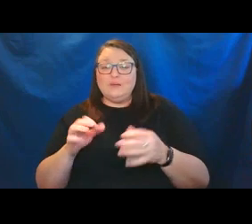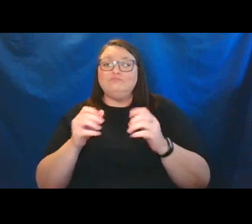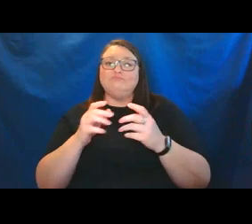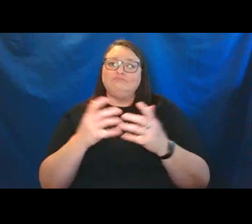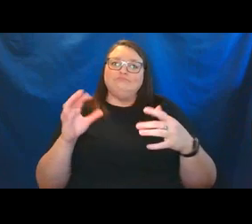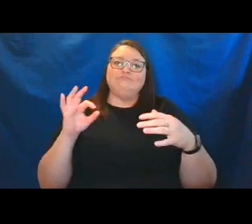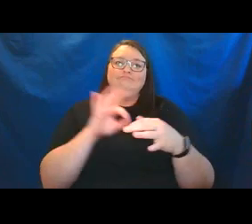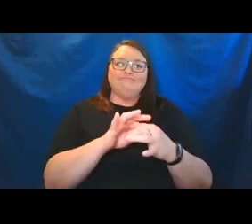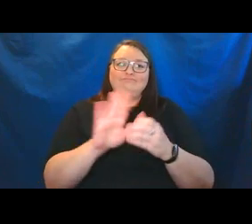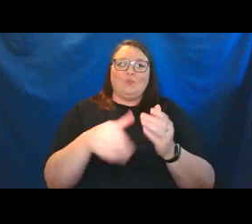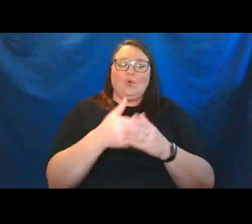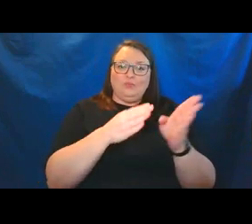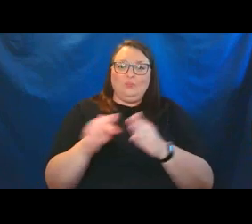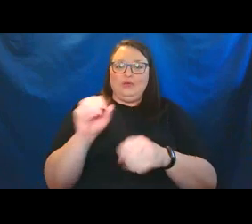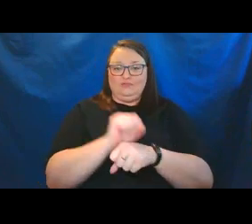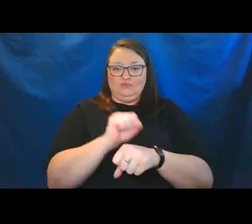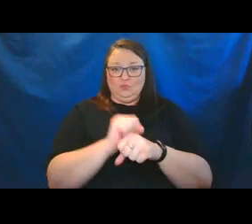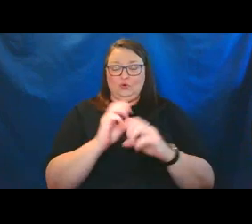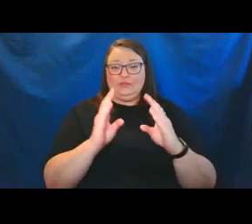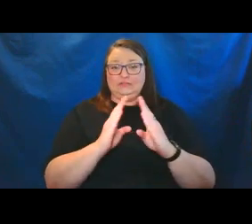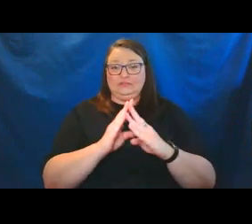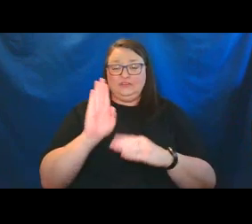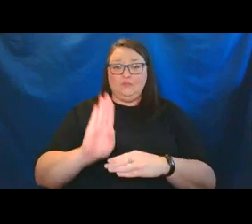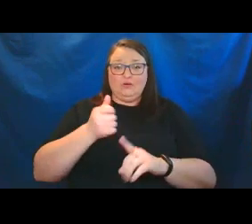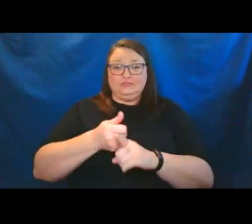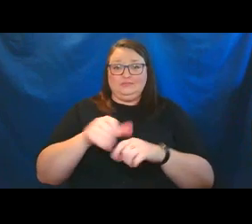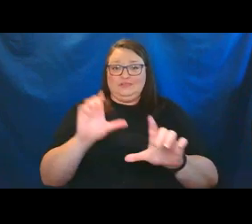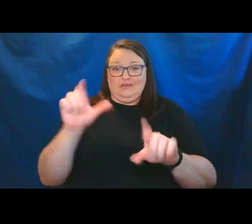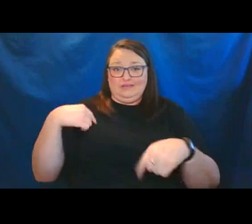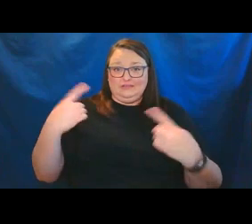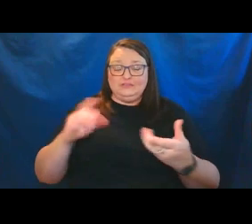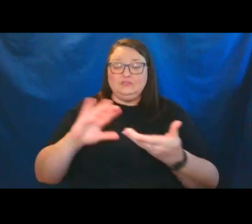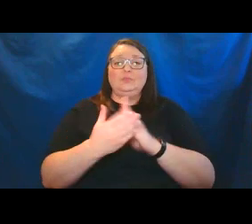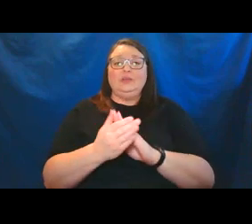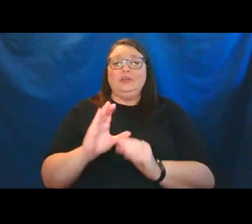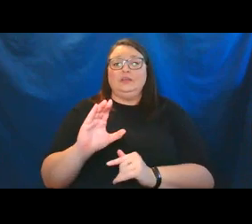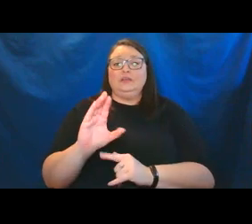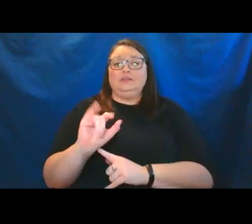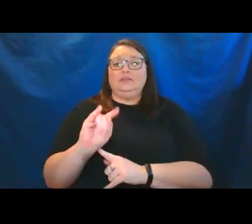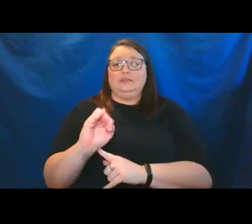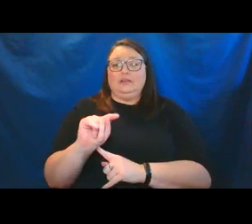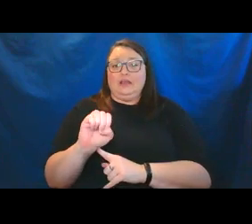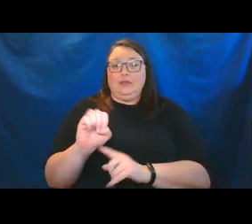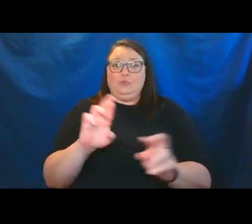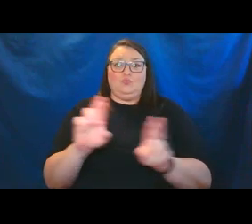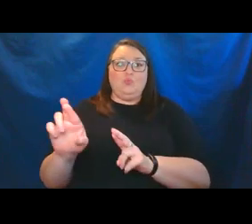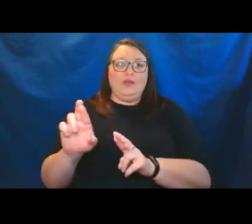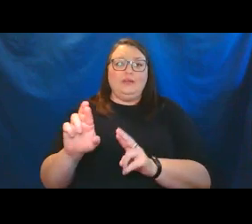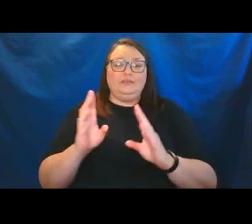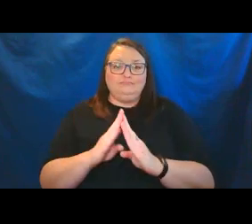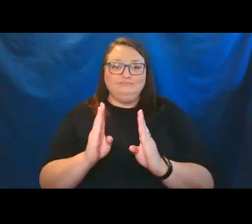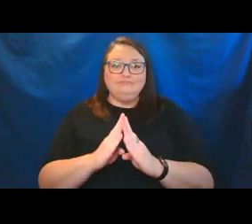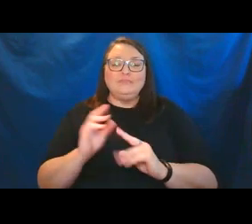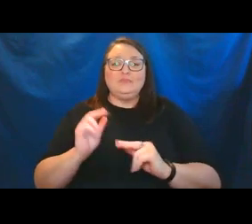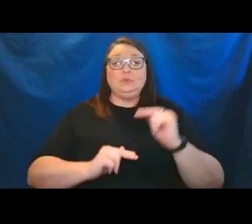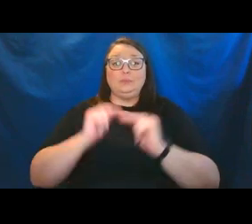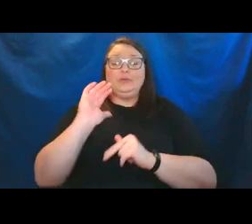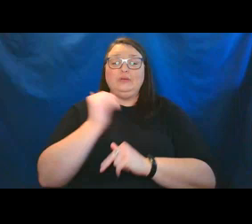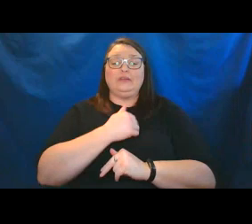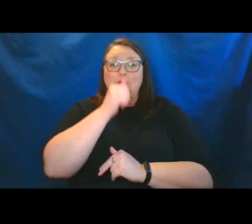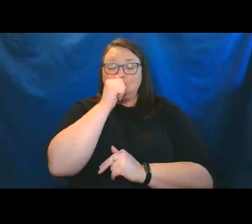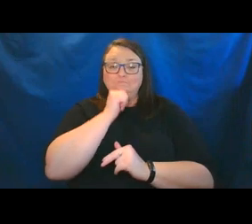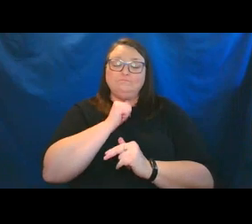of the planning and work that the city of Boston has done to be a climate ready Boston, to build our resilience.